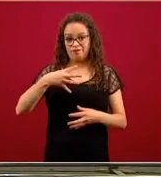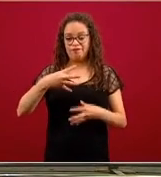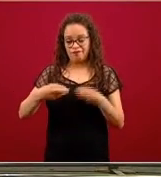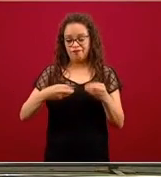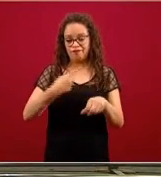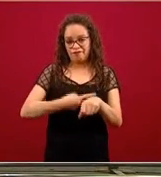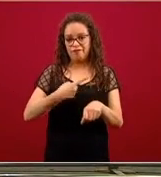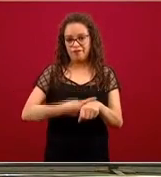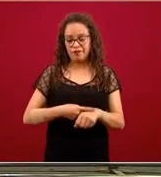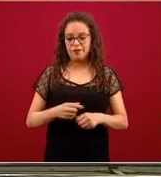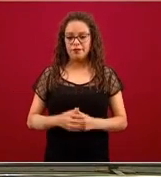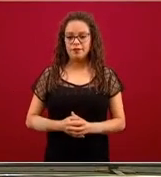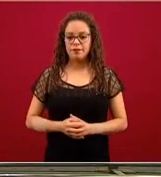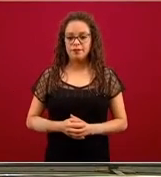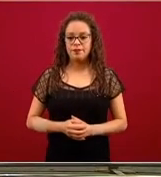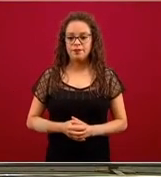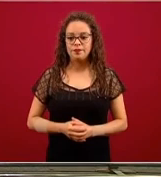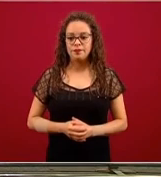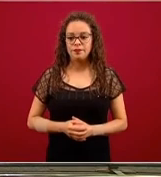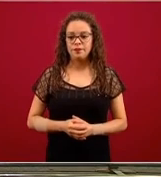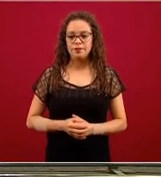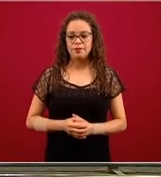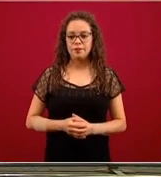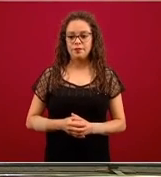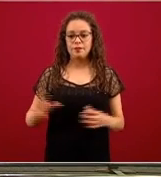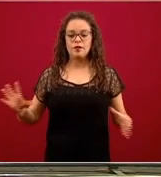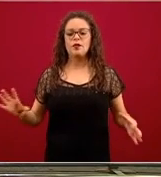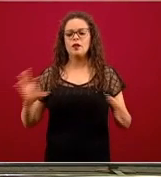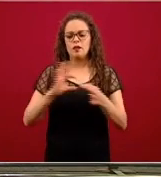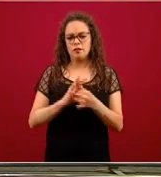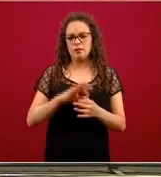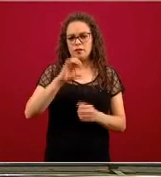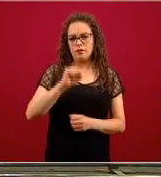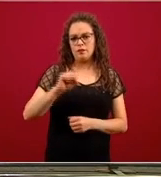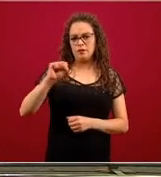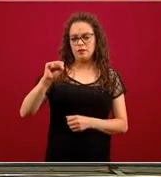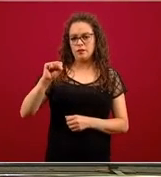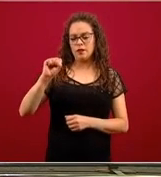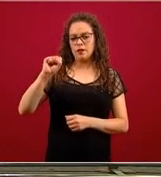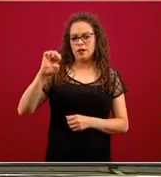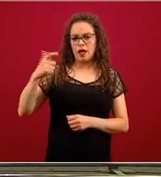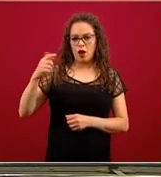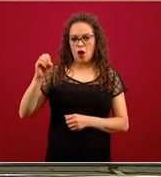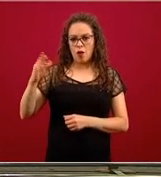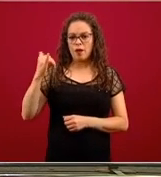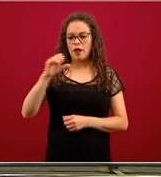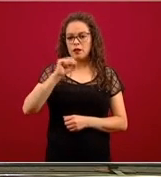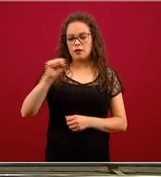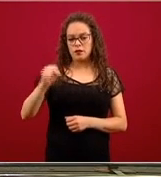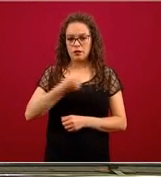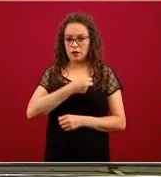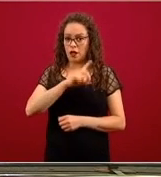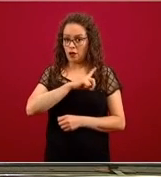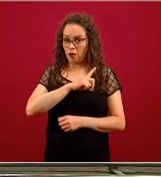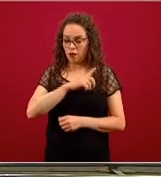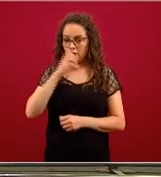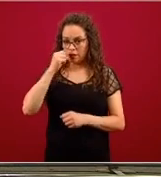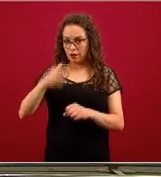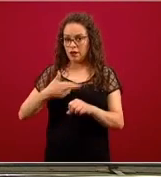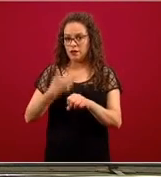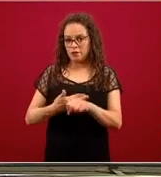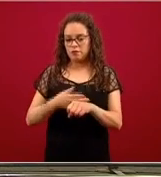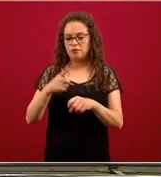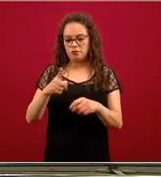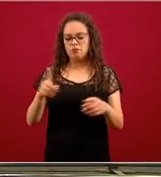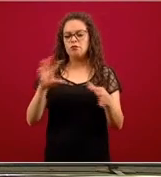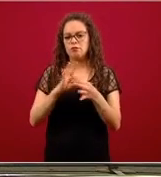we're struggling with this pandemic right now, and this is completely relevant. We've been working with the Ministry of the Interior